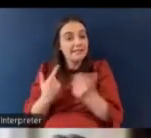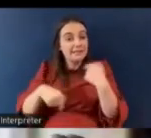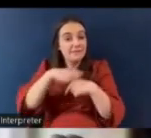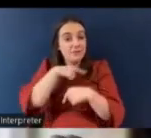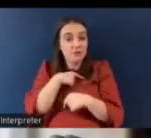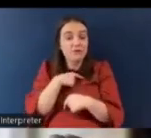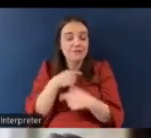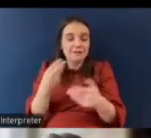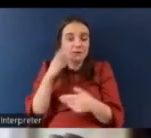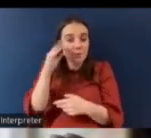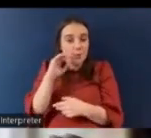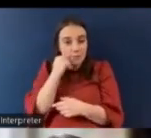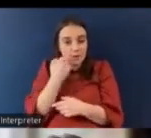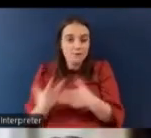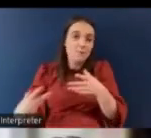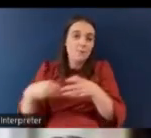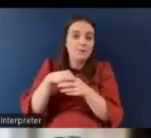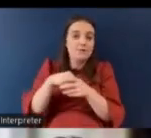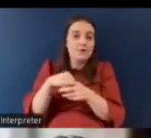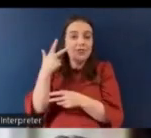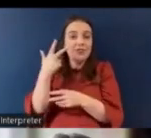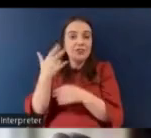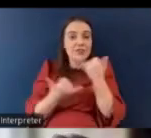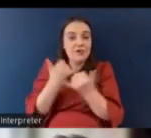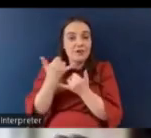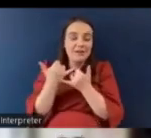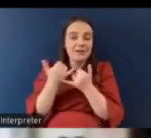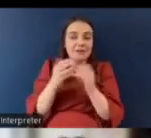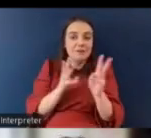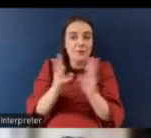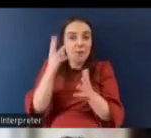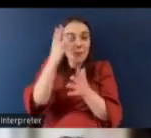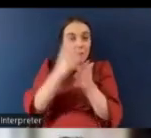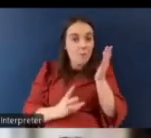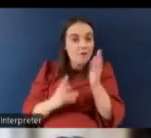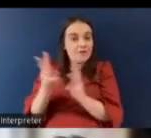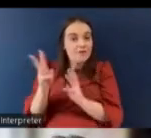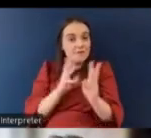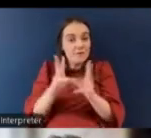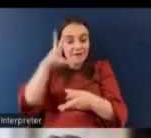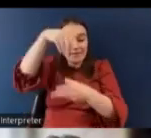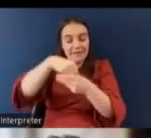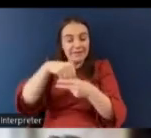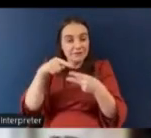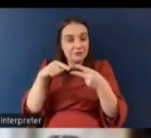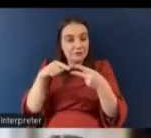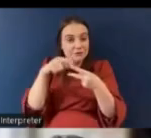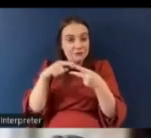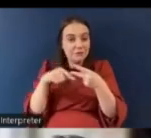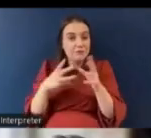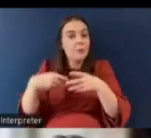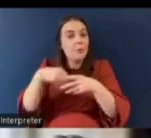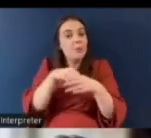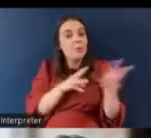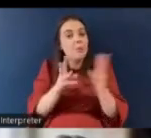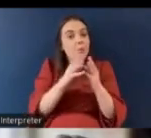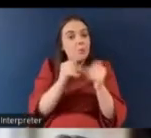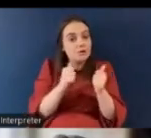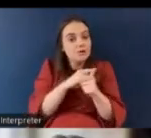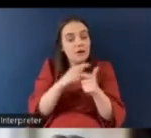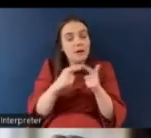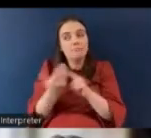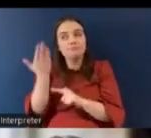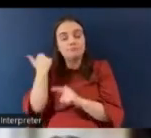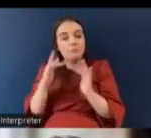in that we've crammed about 3 years of project learnings into two toolkits. So, including our workshops, our previous